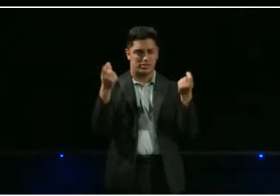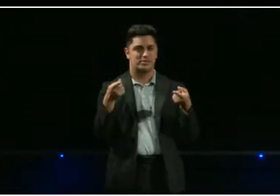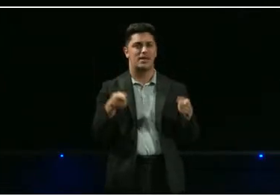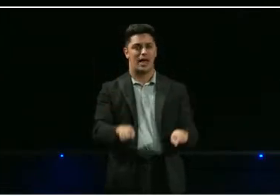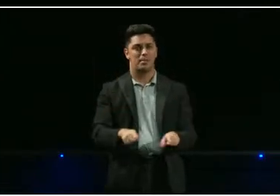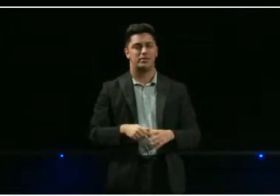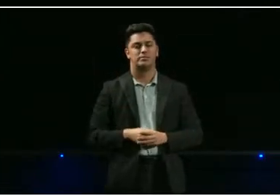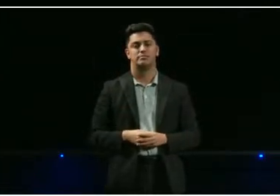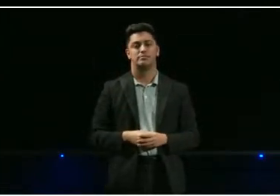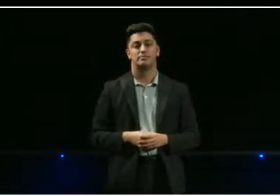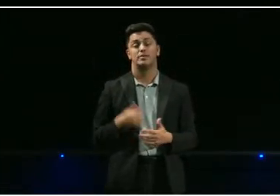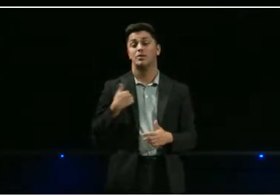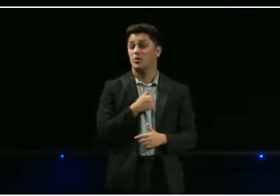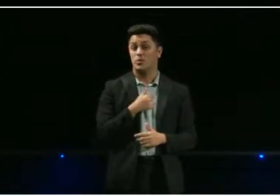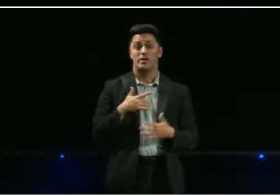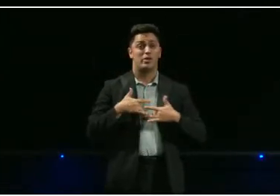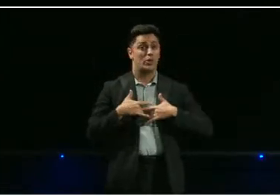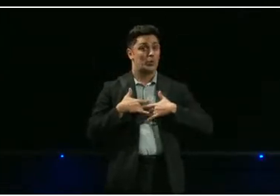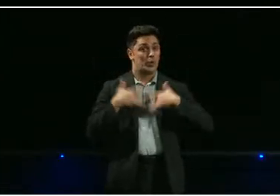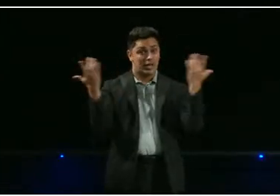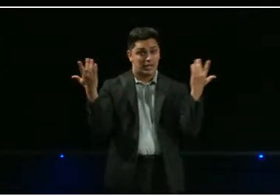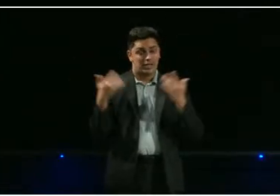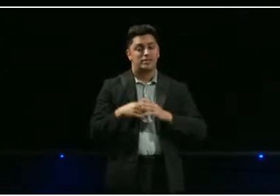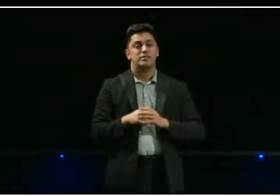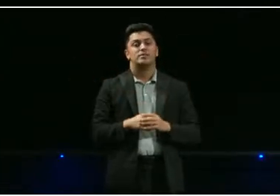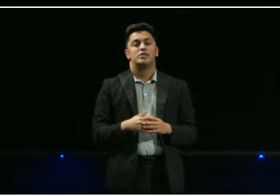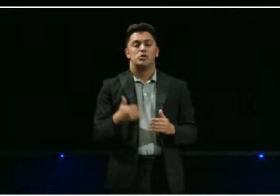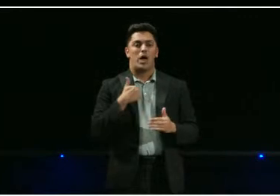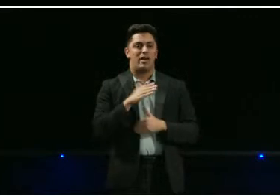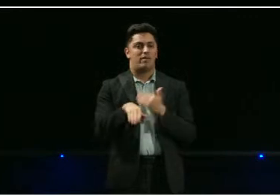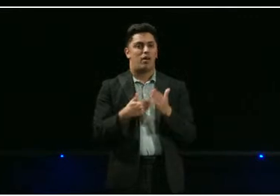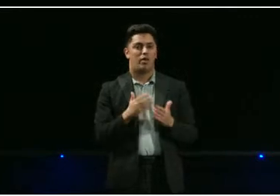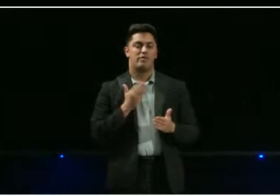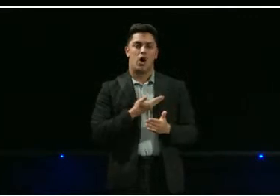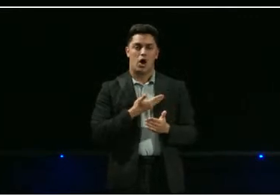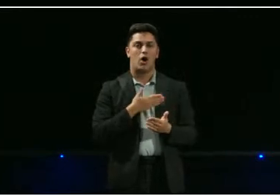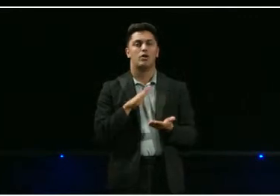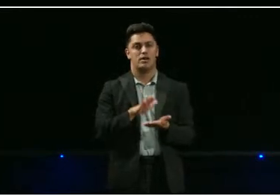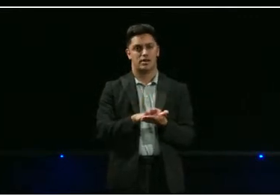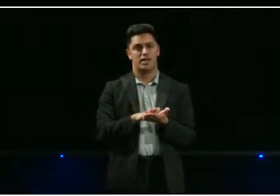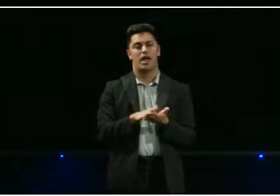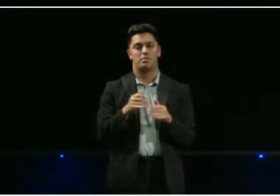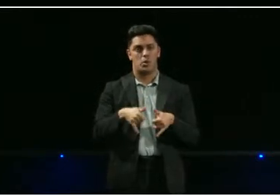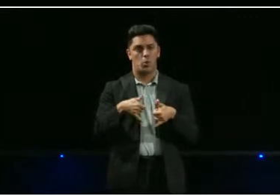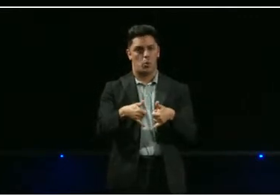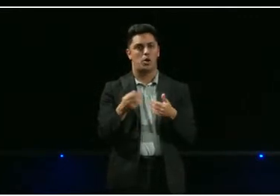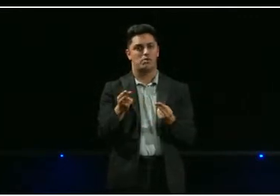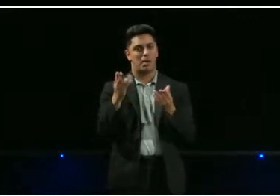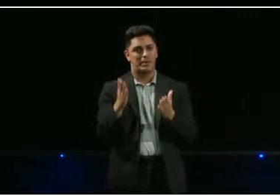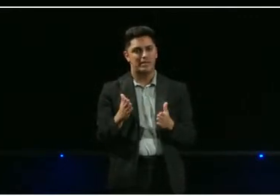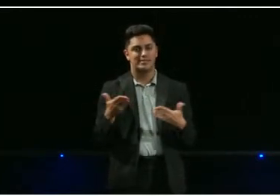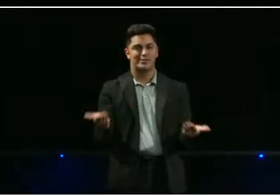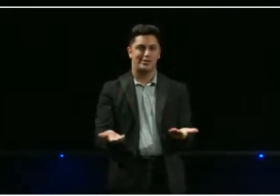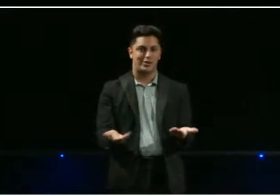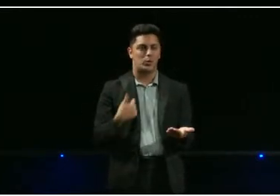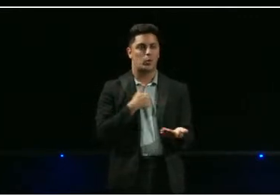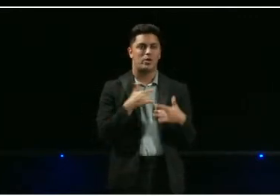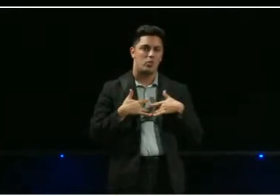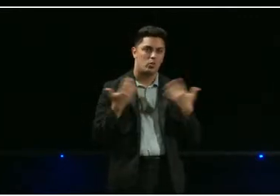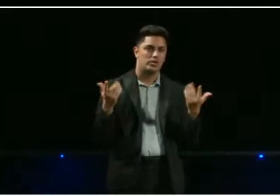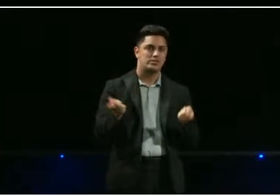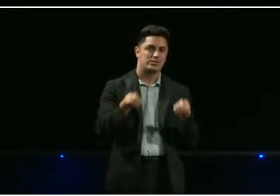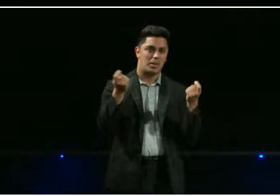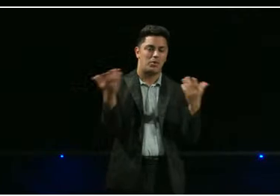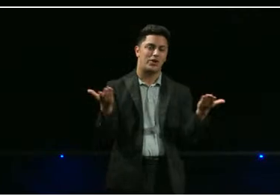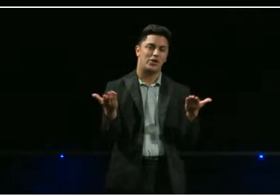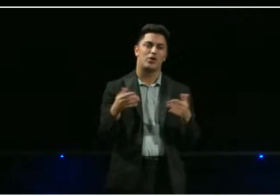happen. We are so thrilled to have all of our Academy Award nominees here, and we're so thrilled to celebrate them here